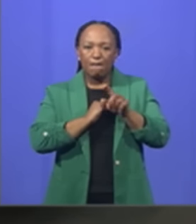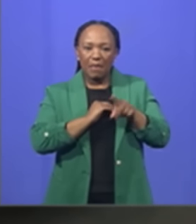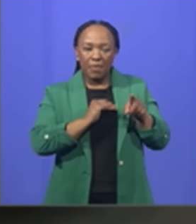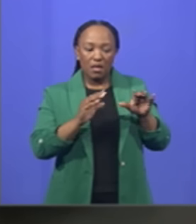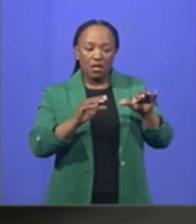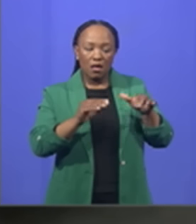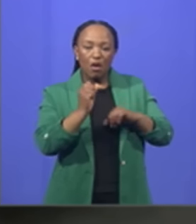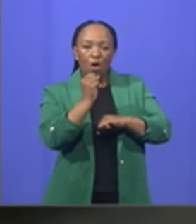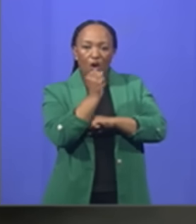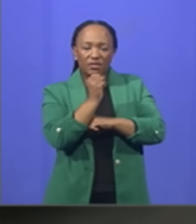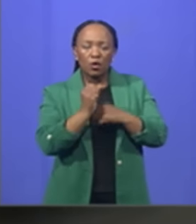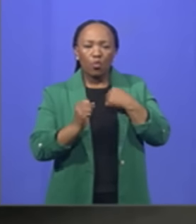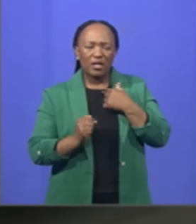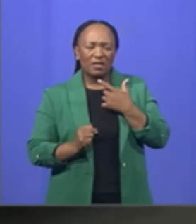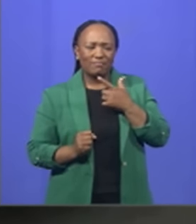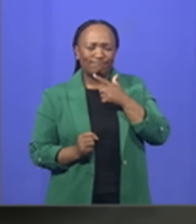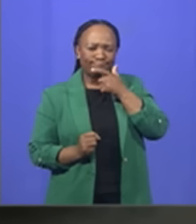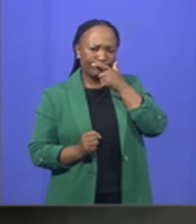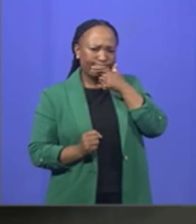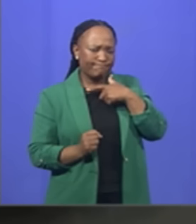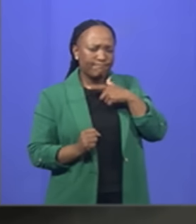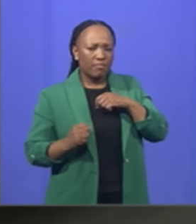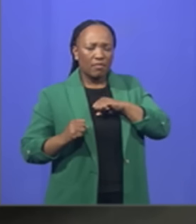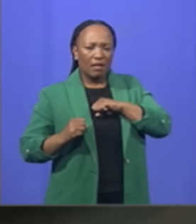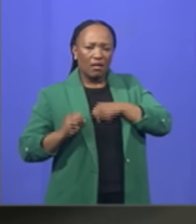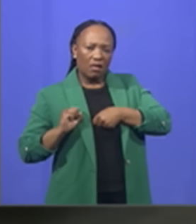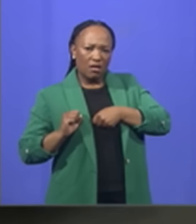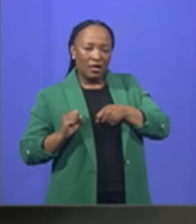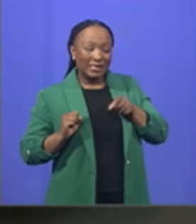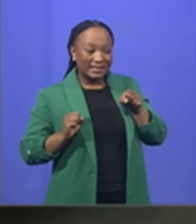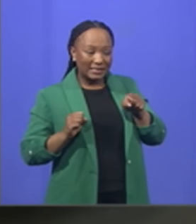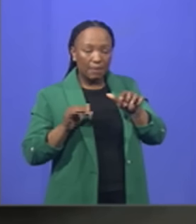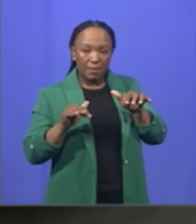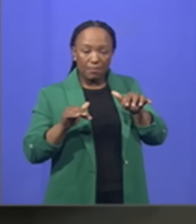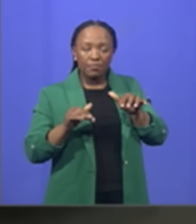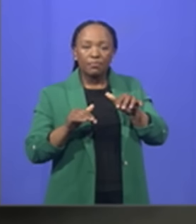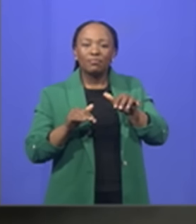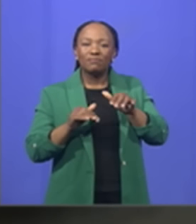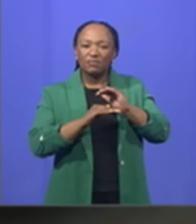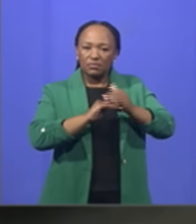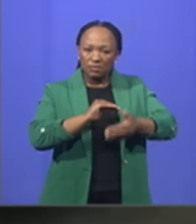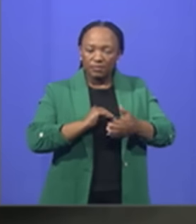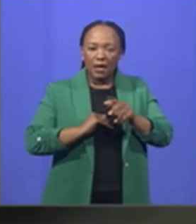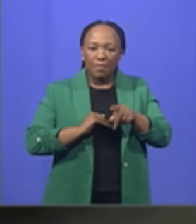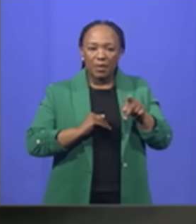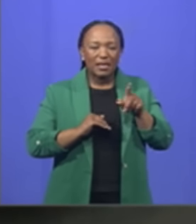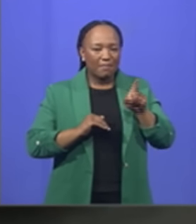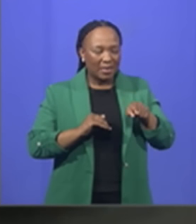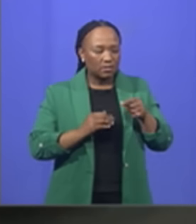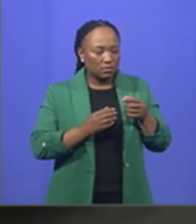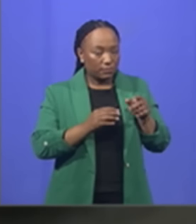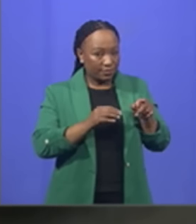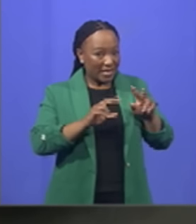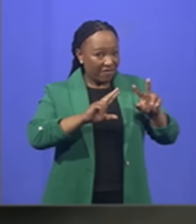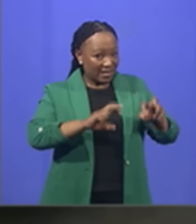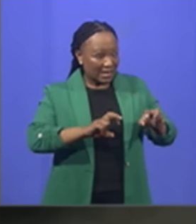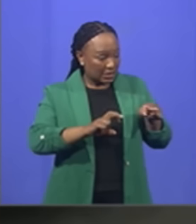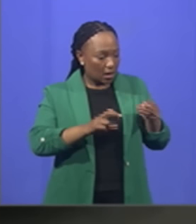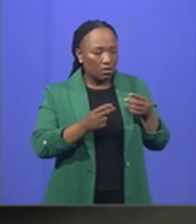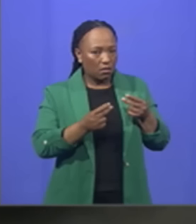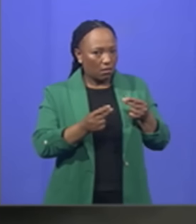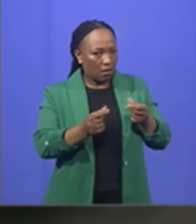it is truly disappointing. The public protector must do the right thing. She must speed up this investigation and she must